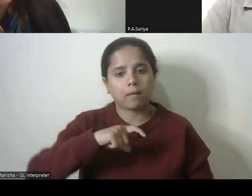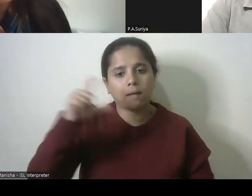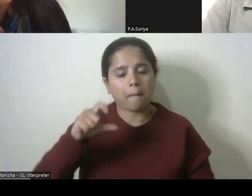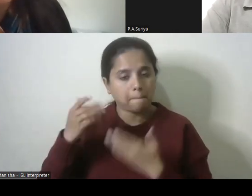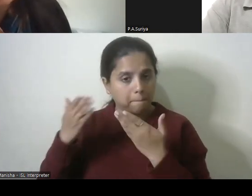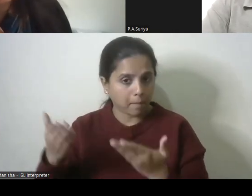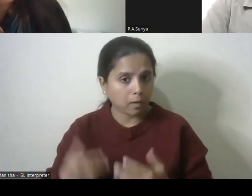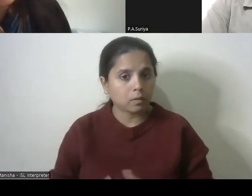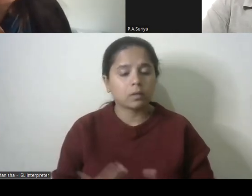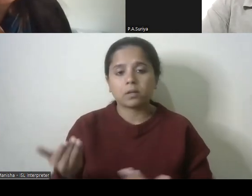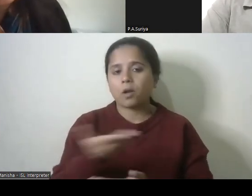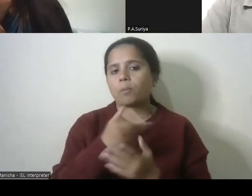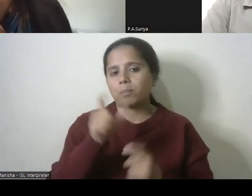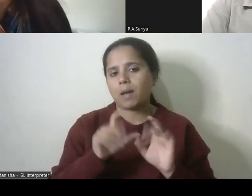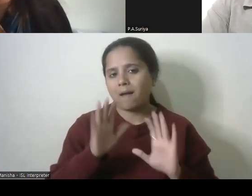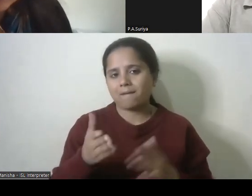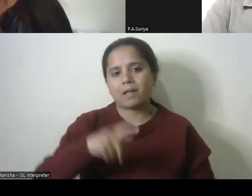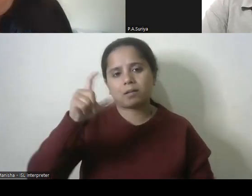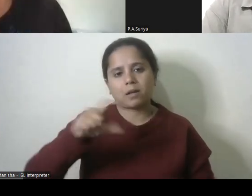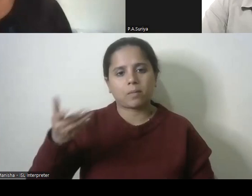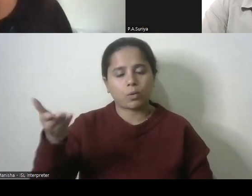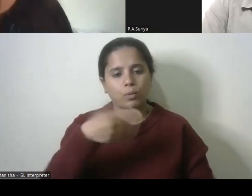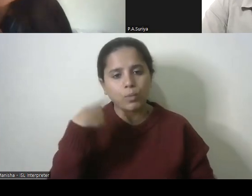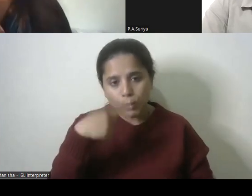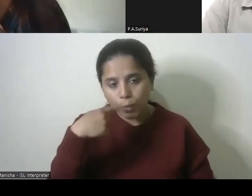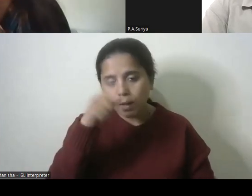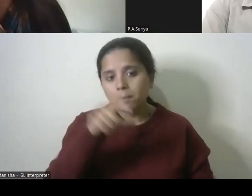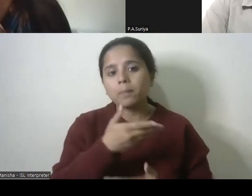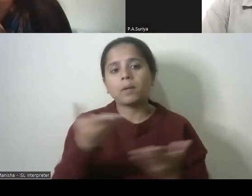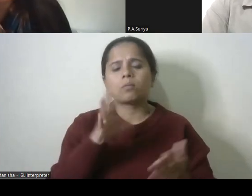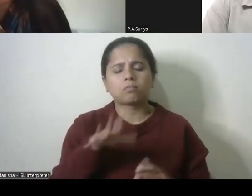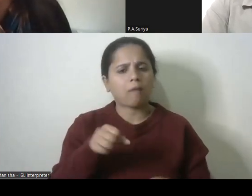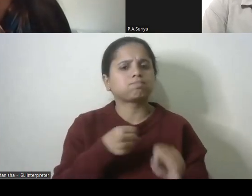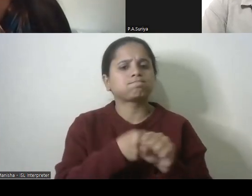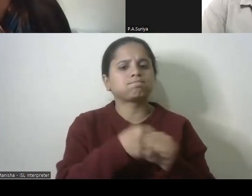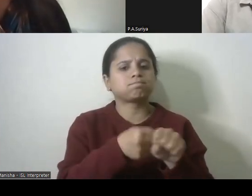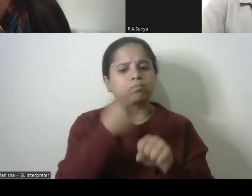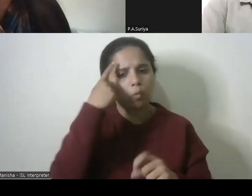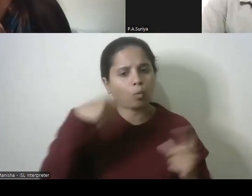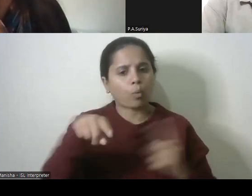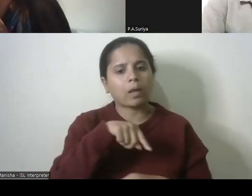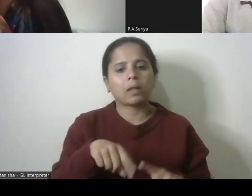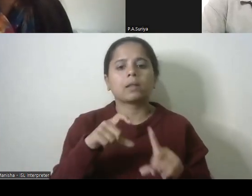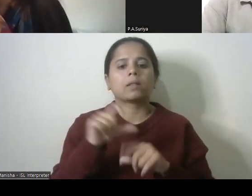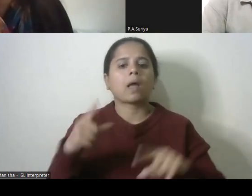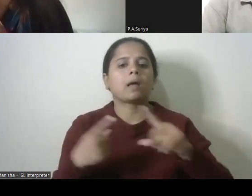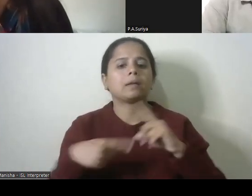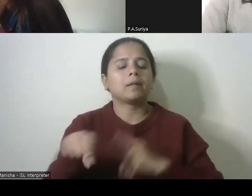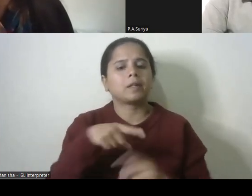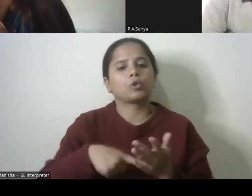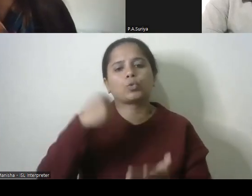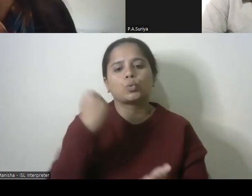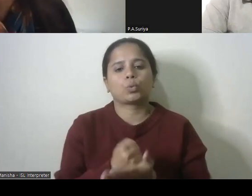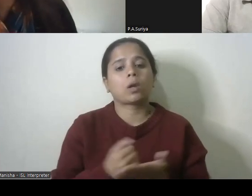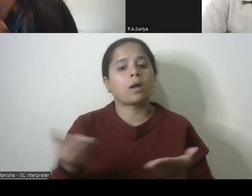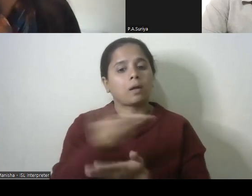you know, you have people in Nepal who have been very much fighting around Dalit rights, and that has, you know, a lot of solidarity